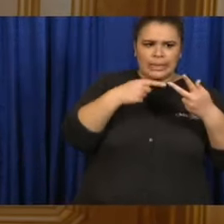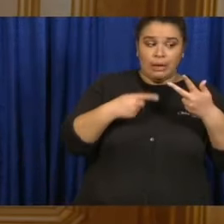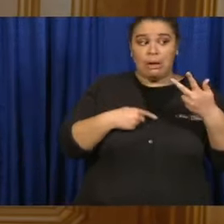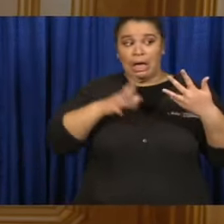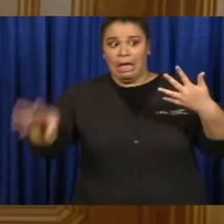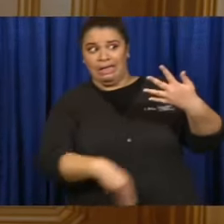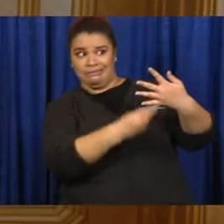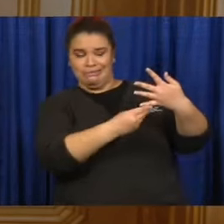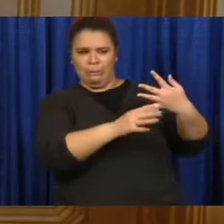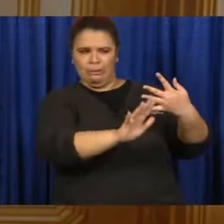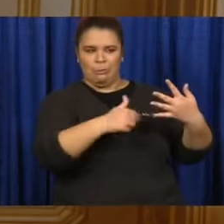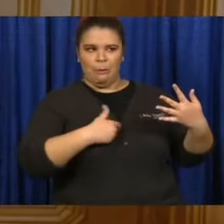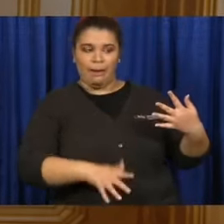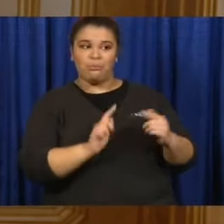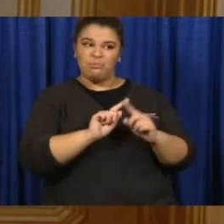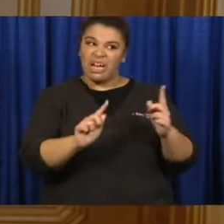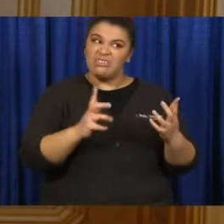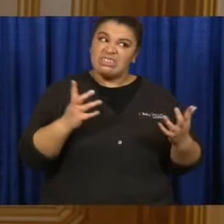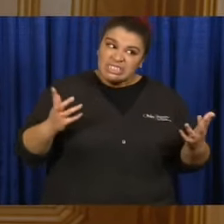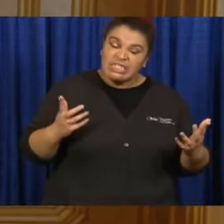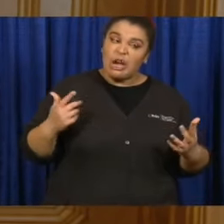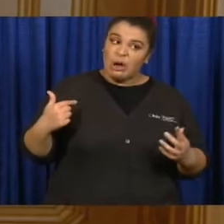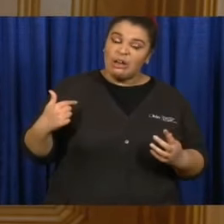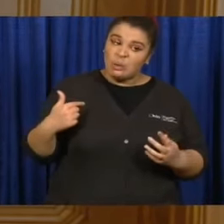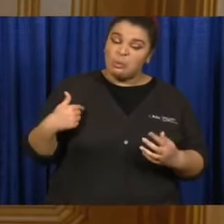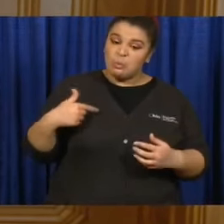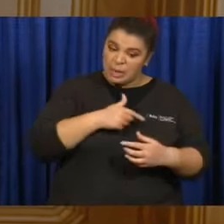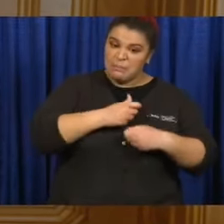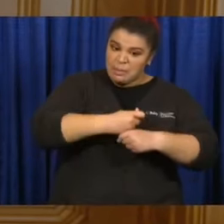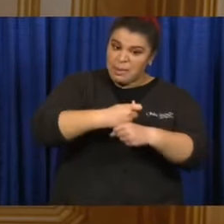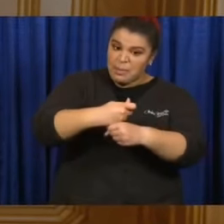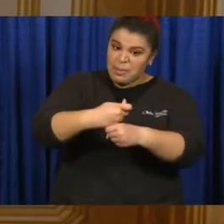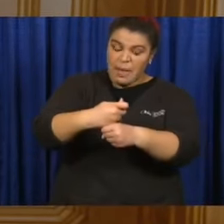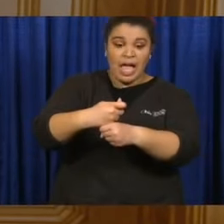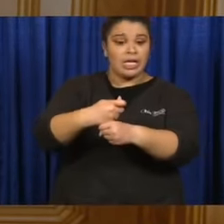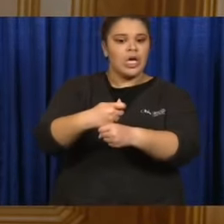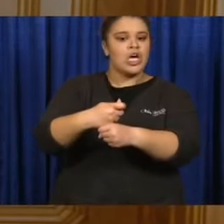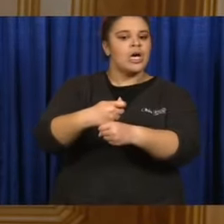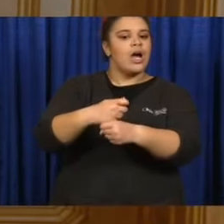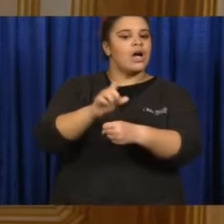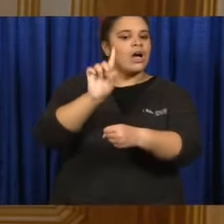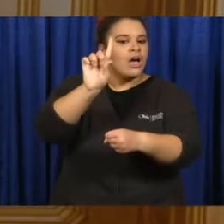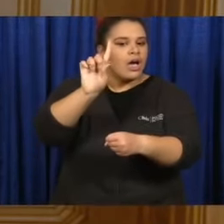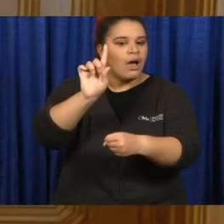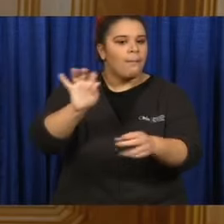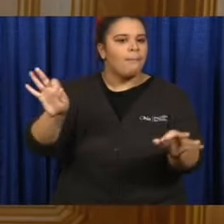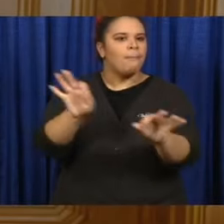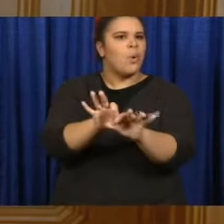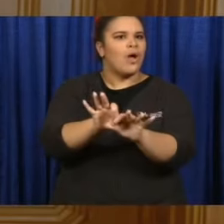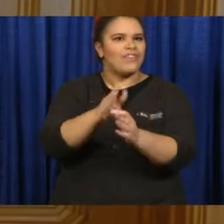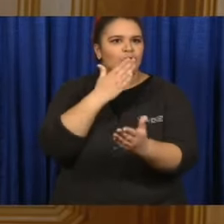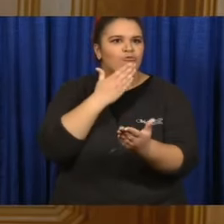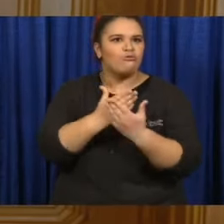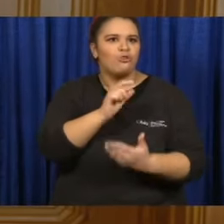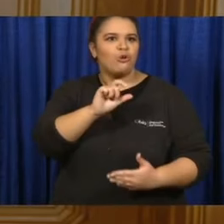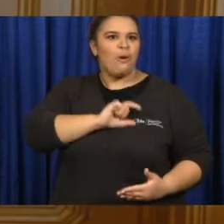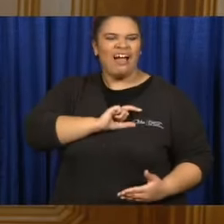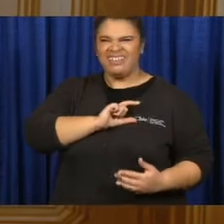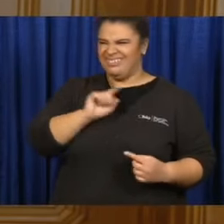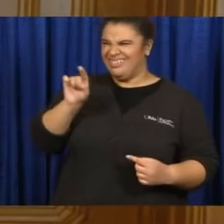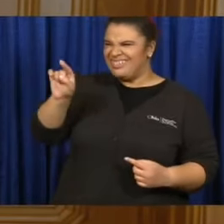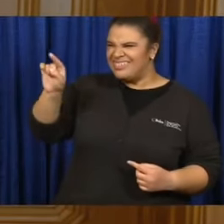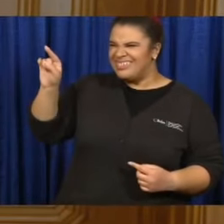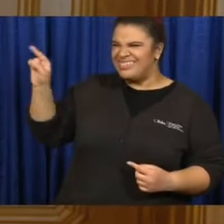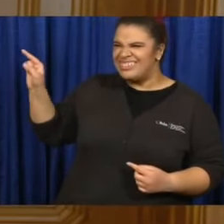that is defective, coming from overseas and it might not be useful, and people try to take advantage of the